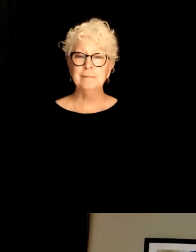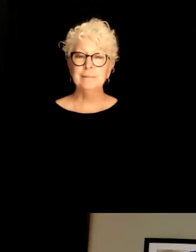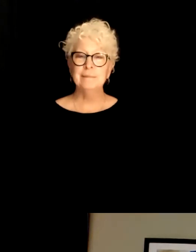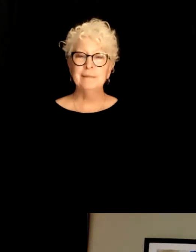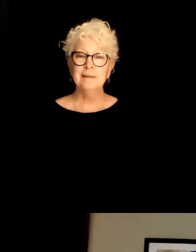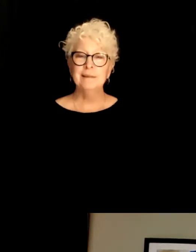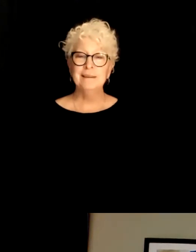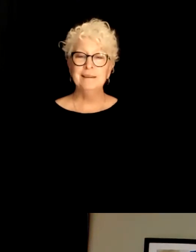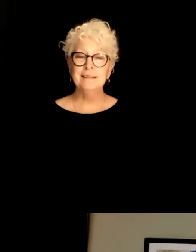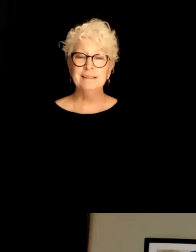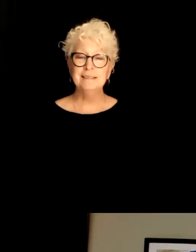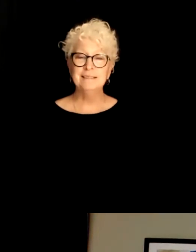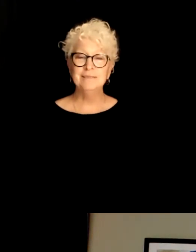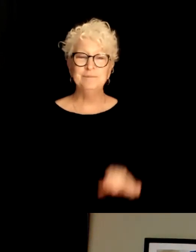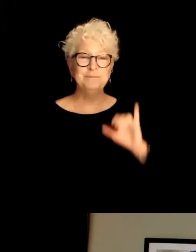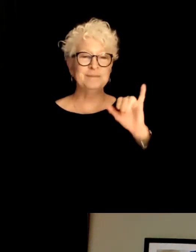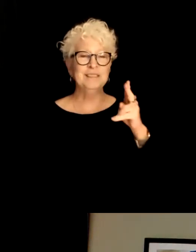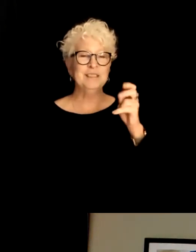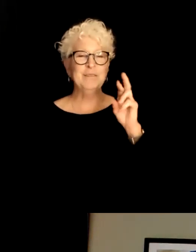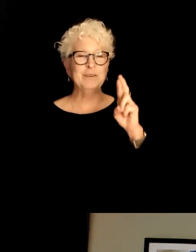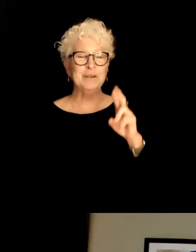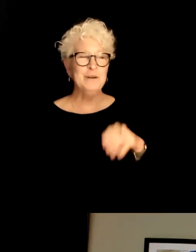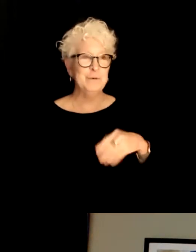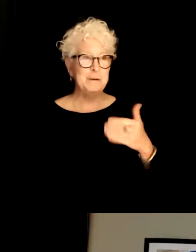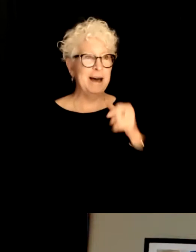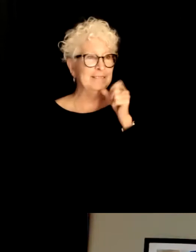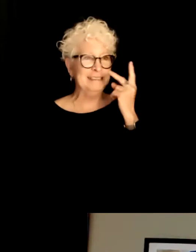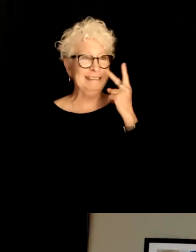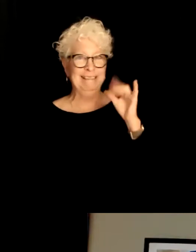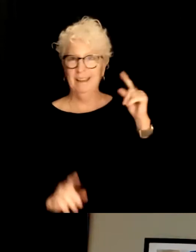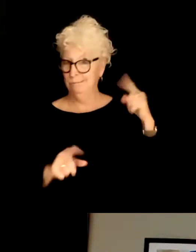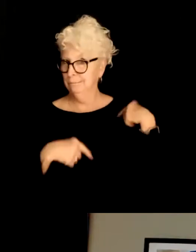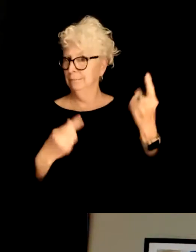It's been a while since I've seen that trailer, and